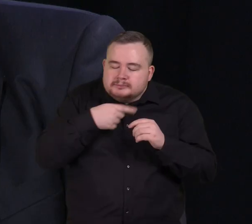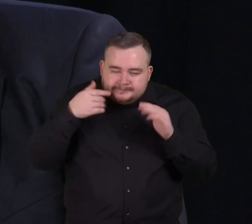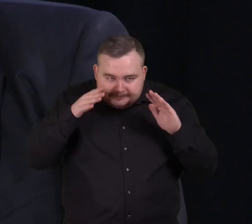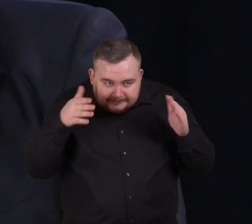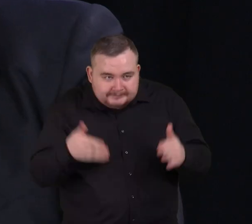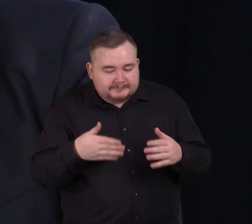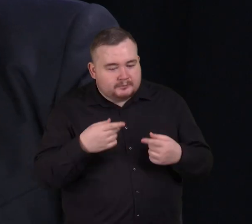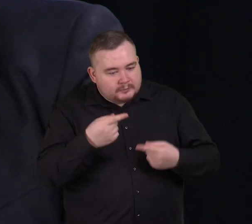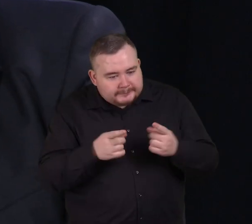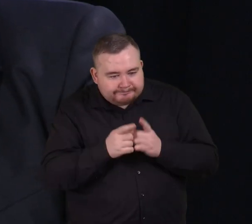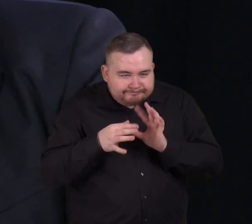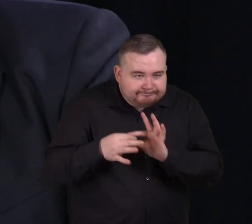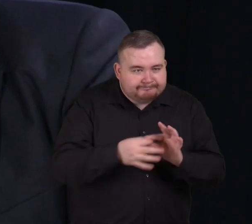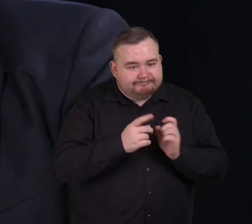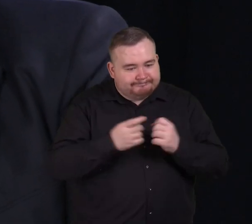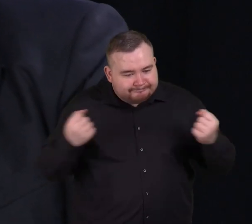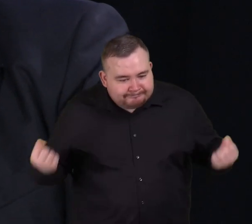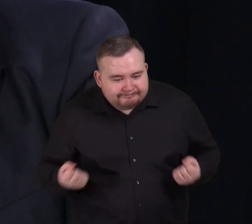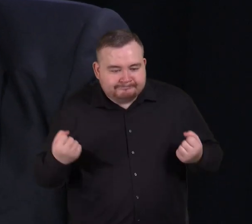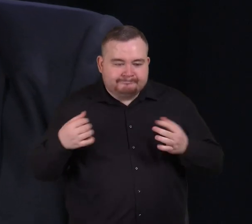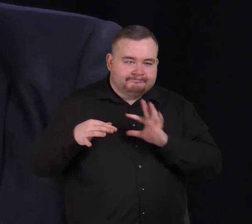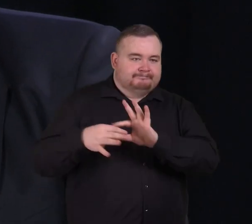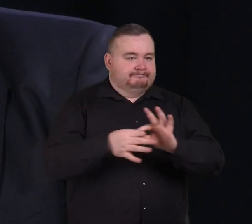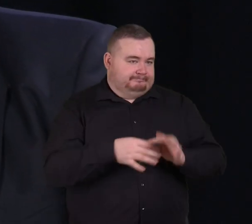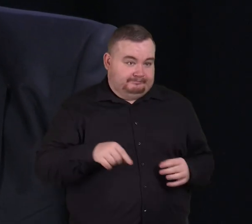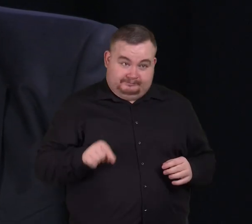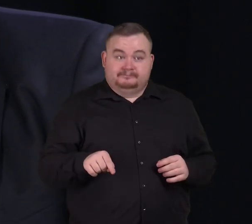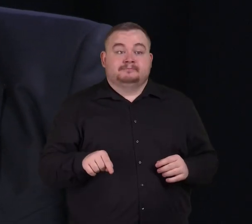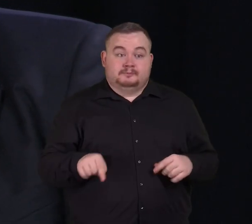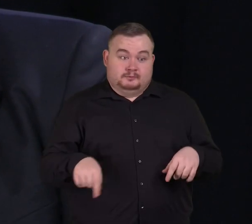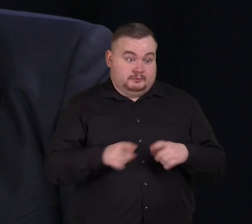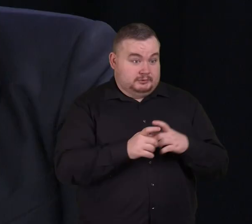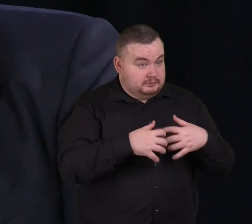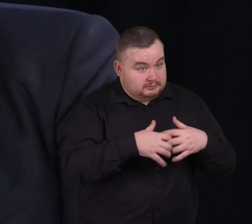time. You need time to build a road or rail.